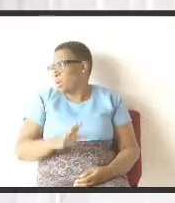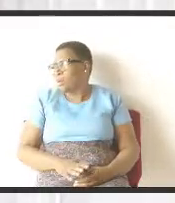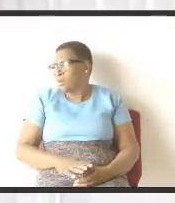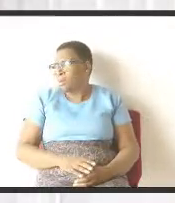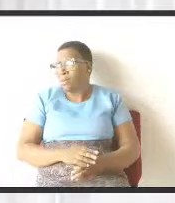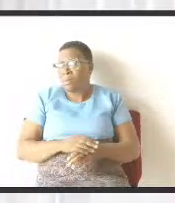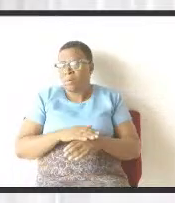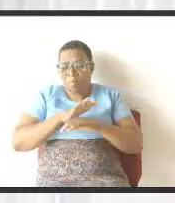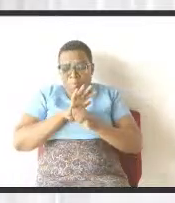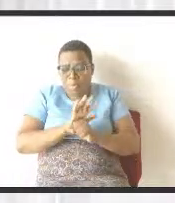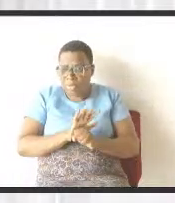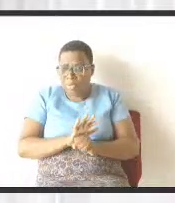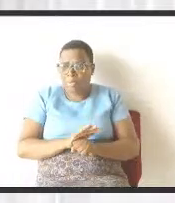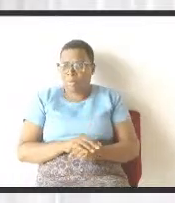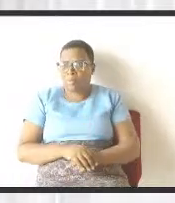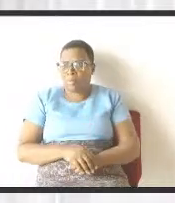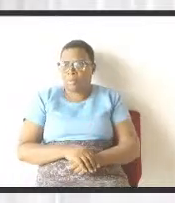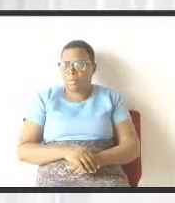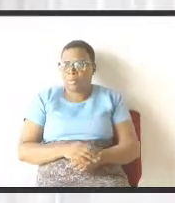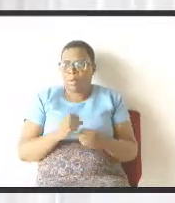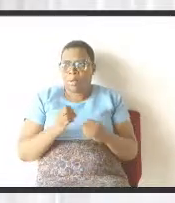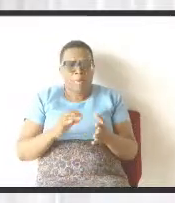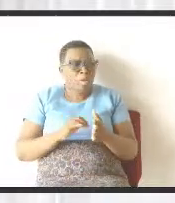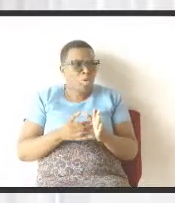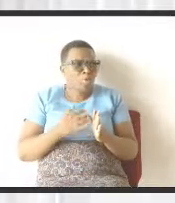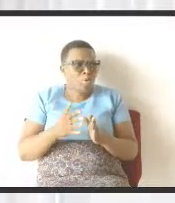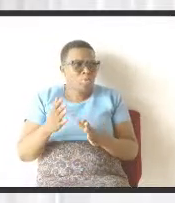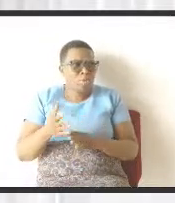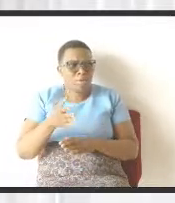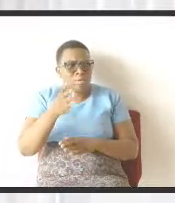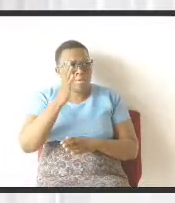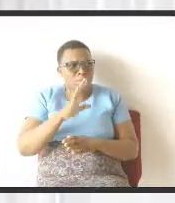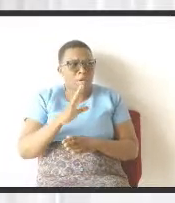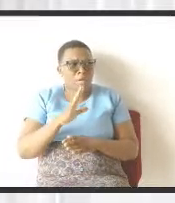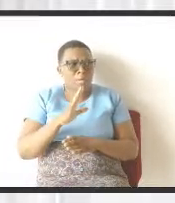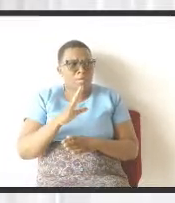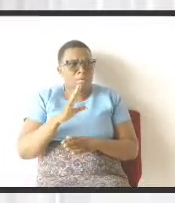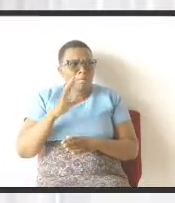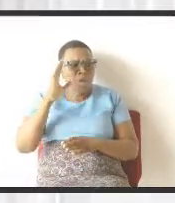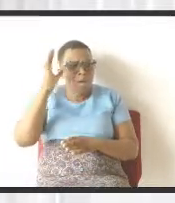You see, many of those things, God is more concerned about building our character,